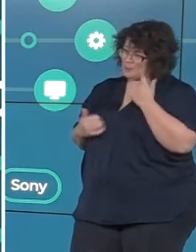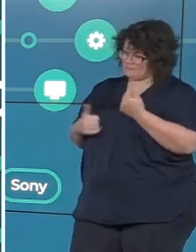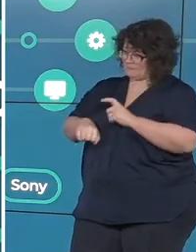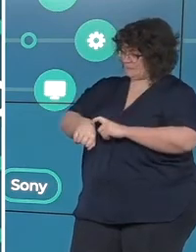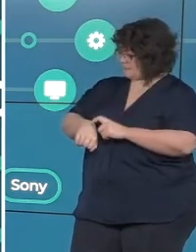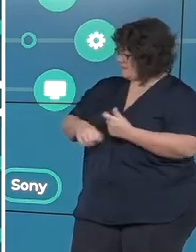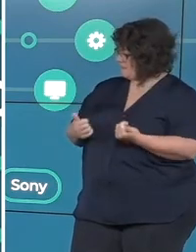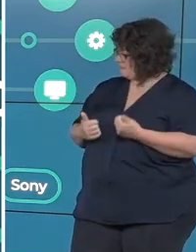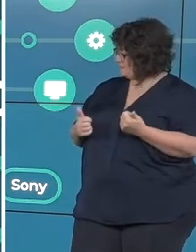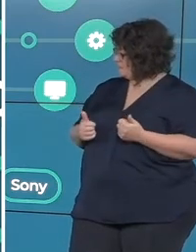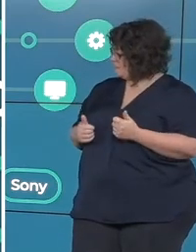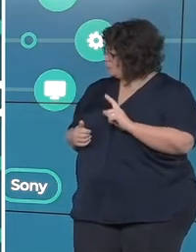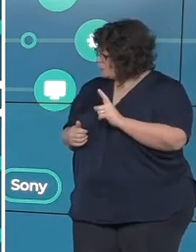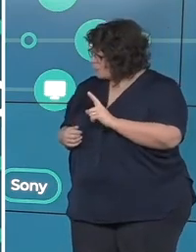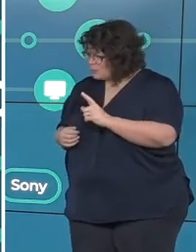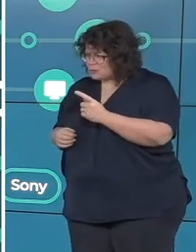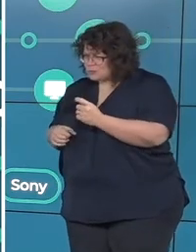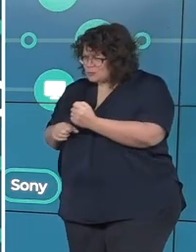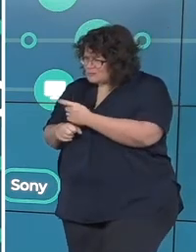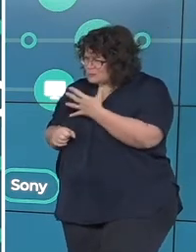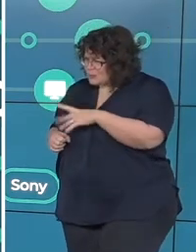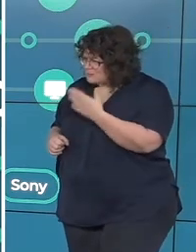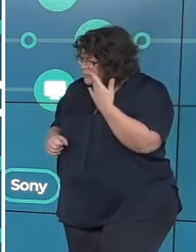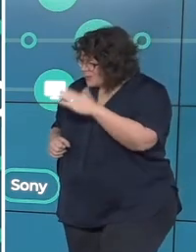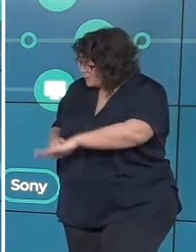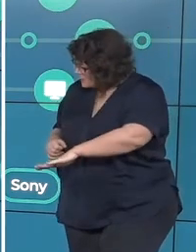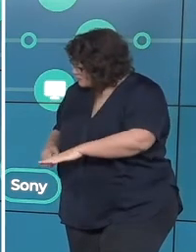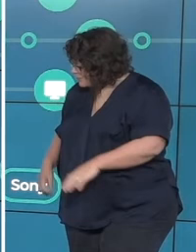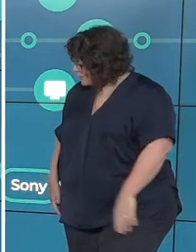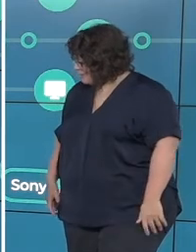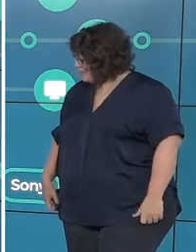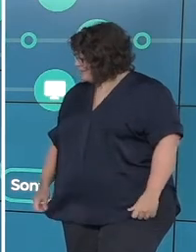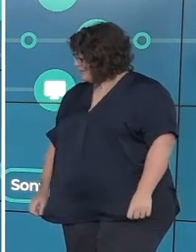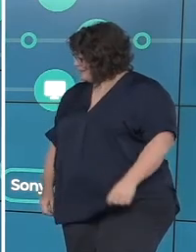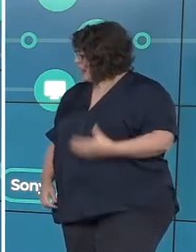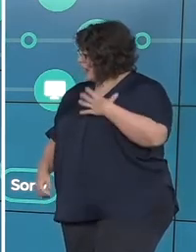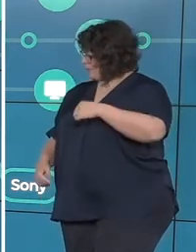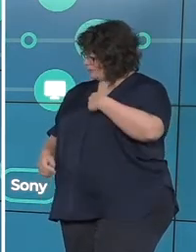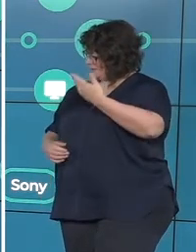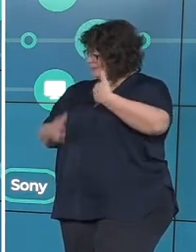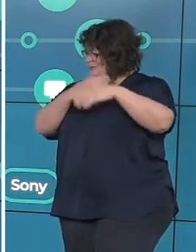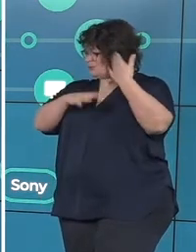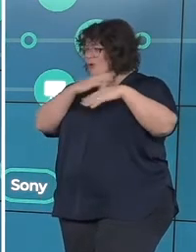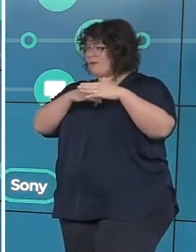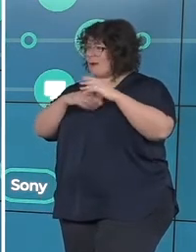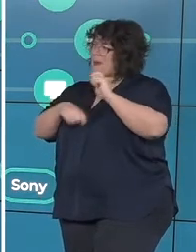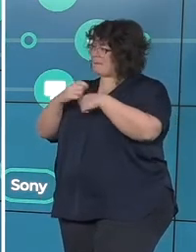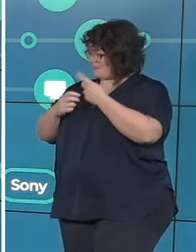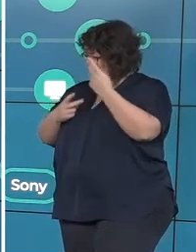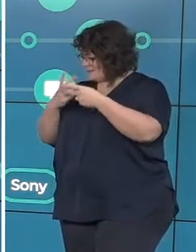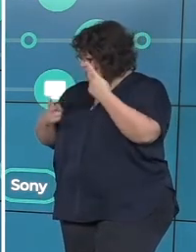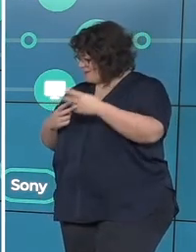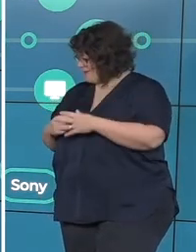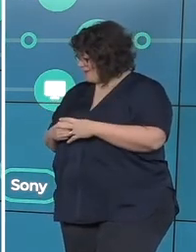Oh, totally. No, I was But an you opera were singer. a singer. Were you a singer? Well, I was, but that was a long time ago. Now I just do lullabies